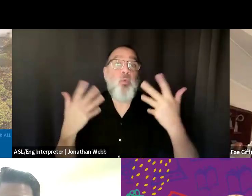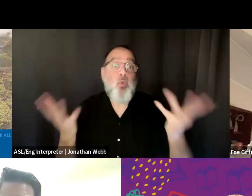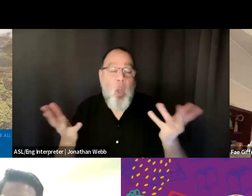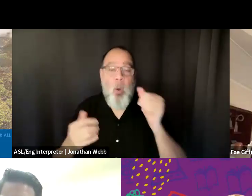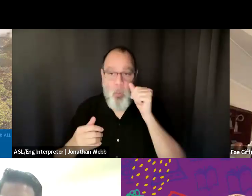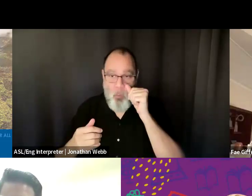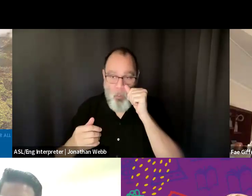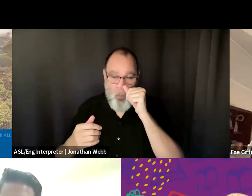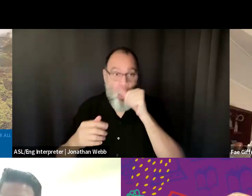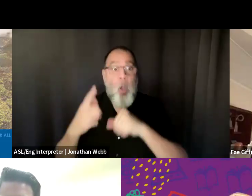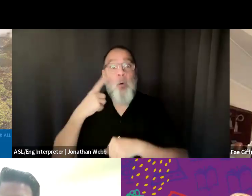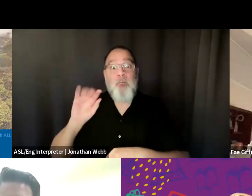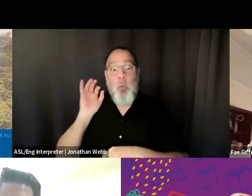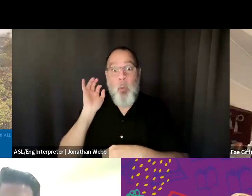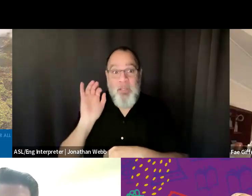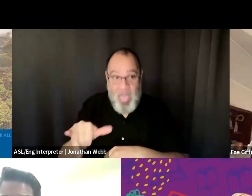instruction